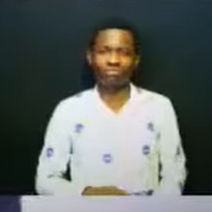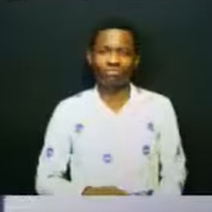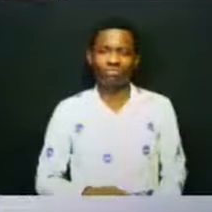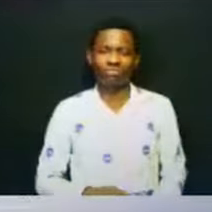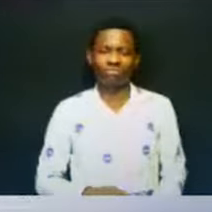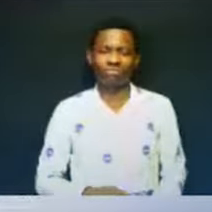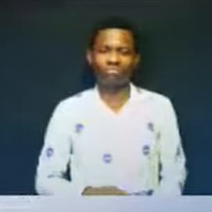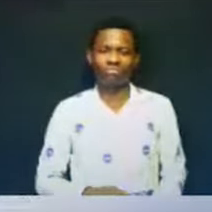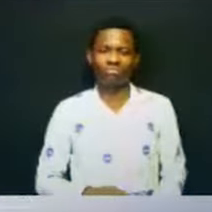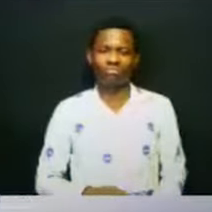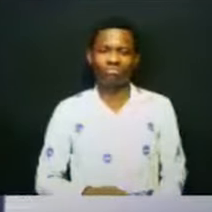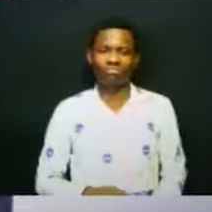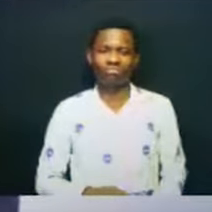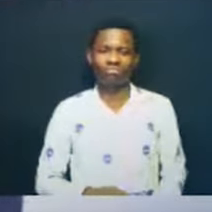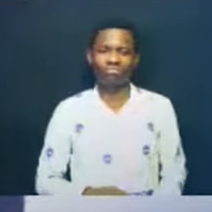this man